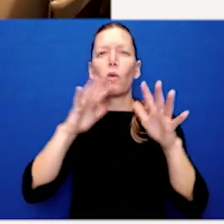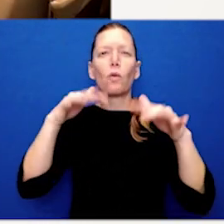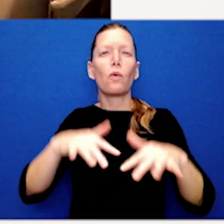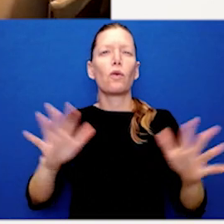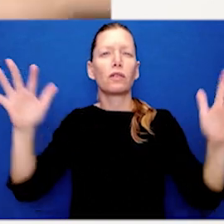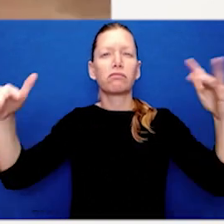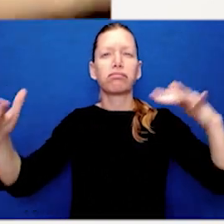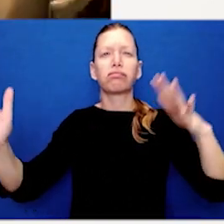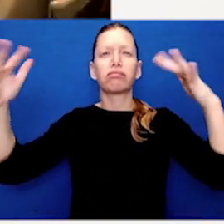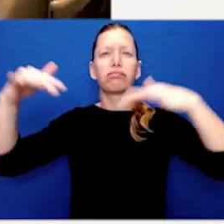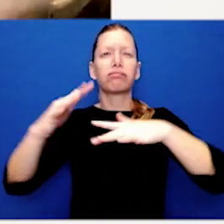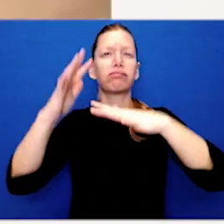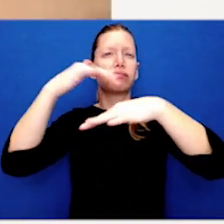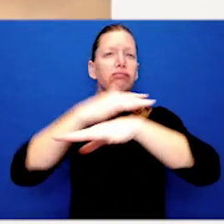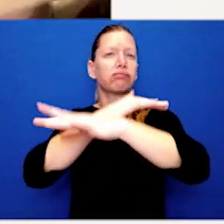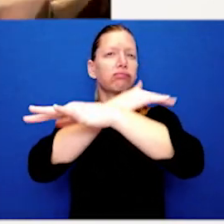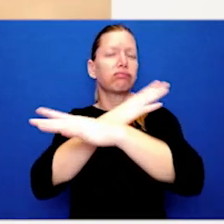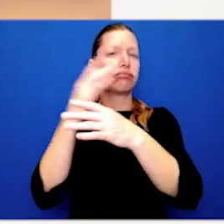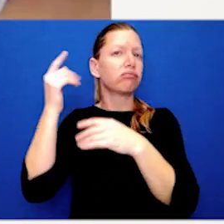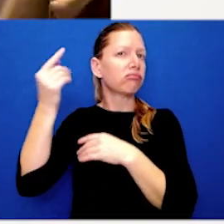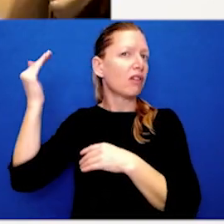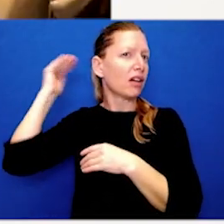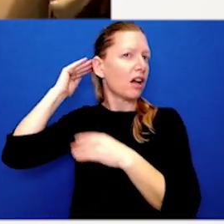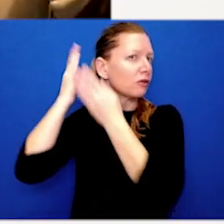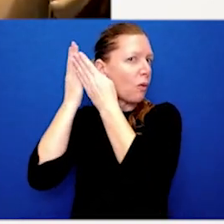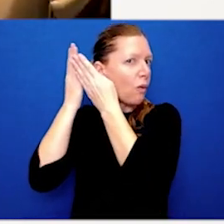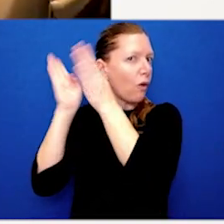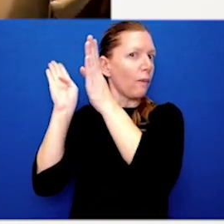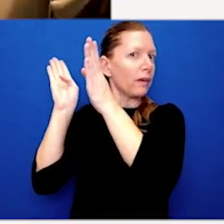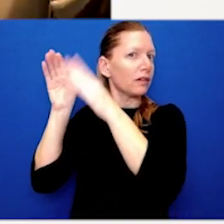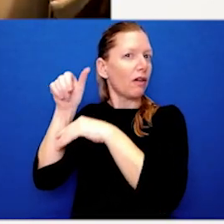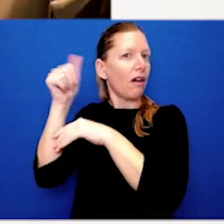flowing oceanically and that the unconscious